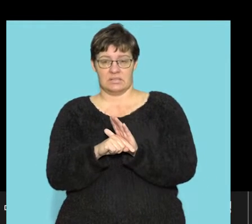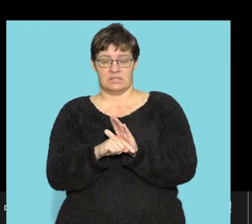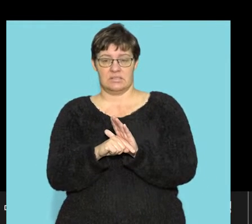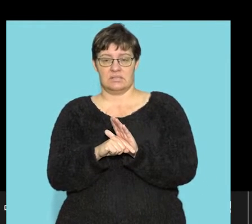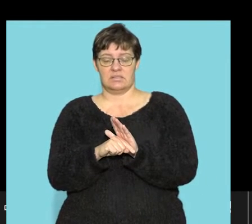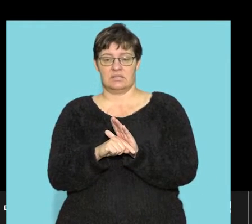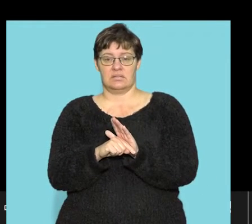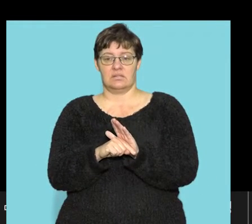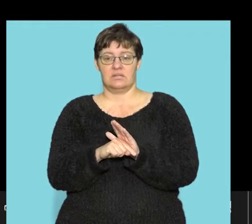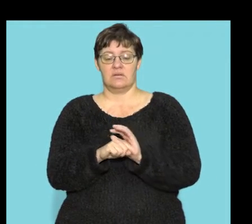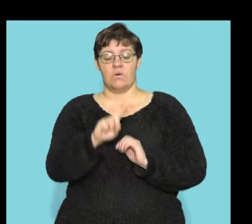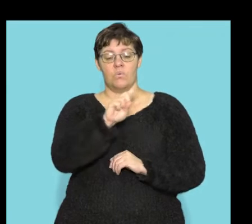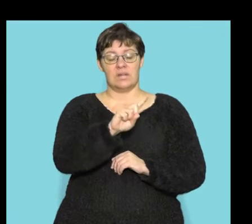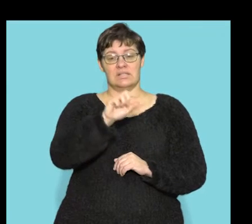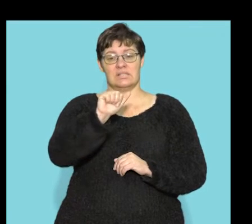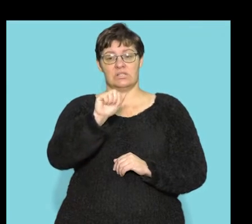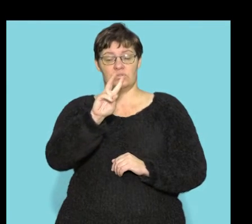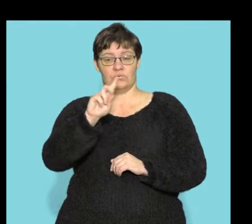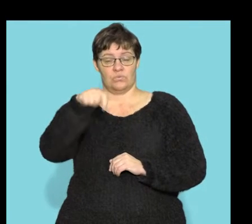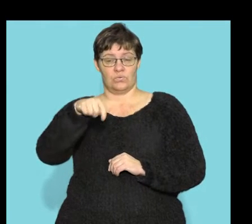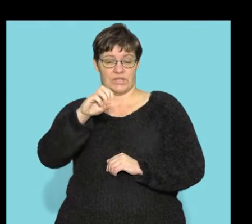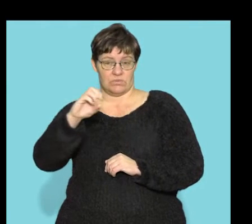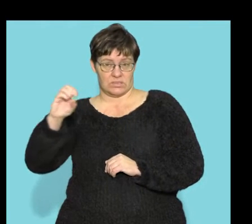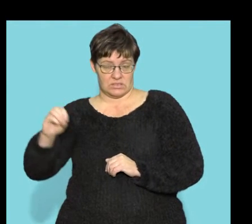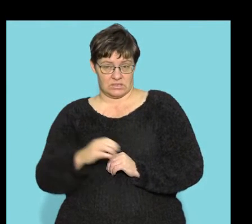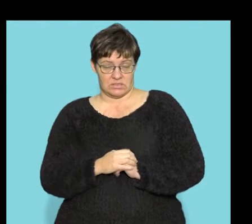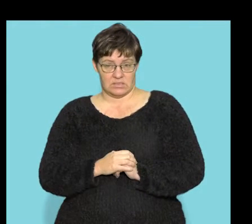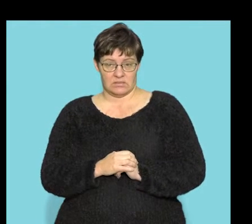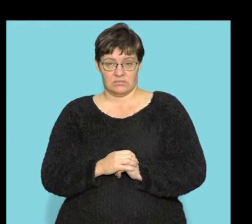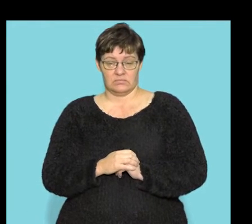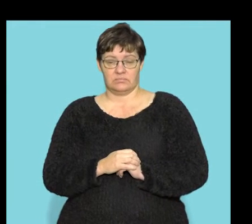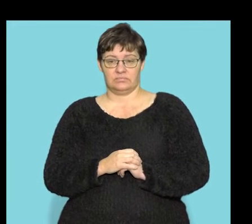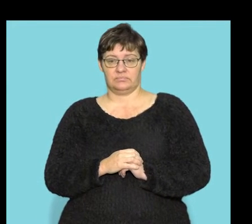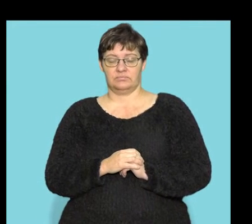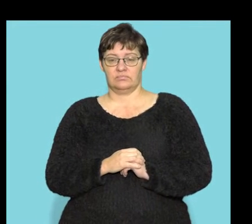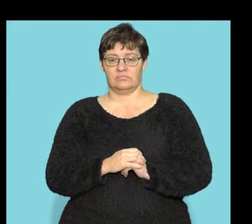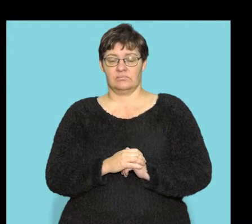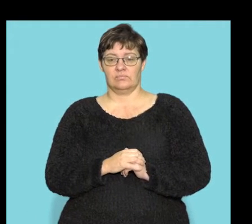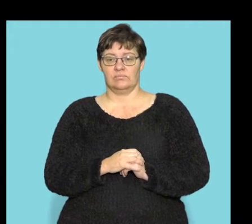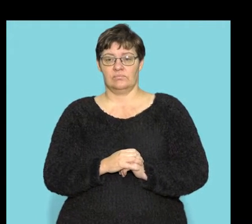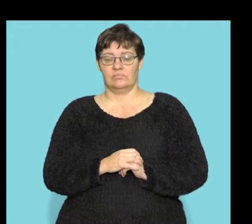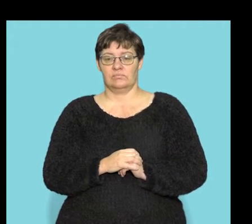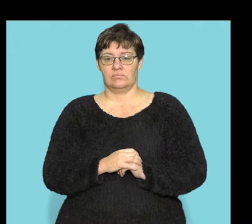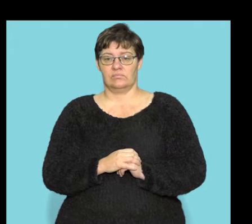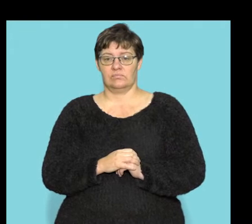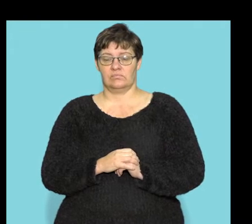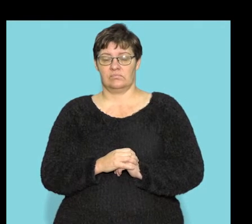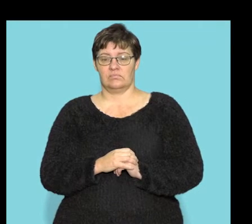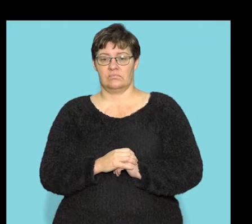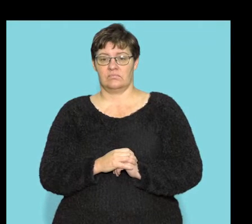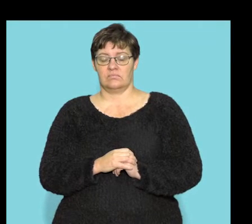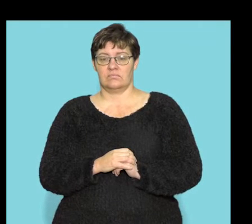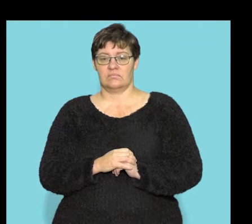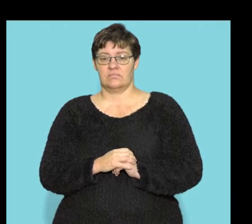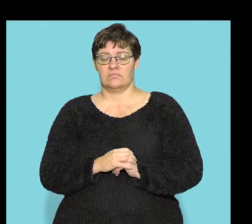the 162,000 which we were told. Let's identify that figure first. 162,000,